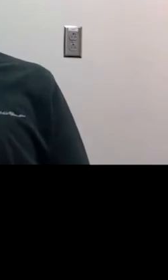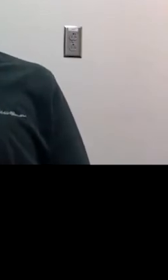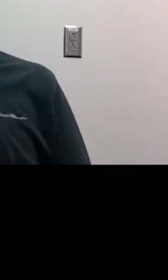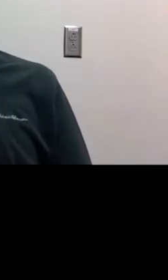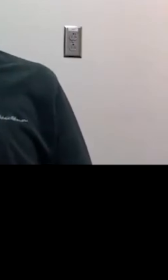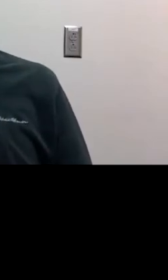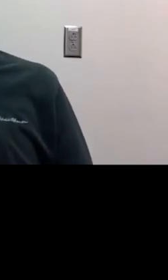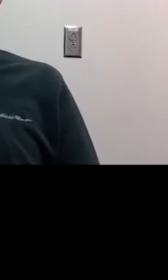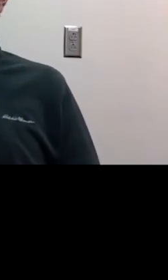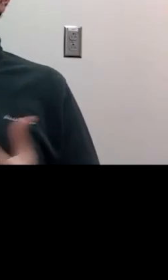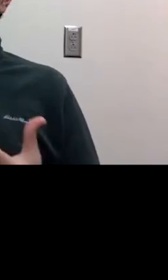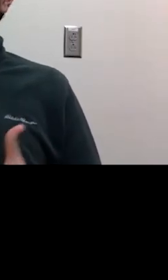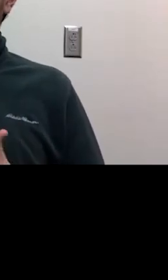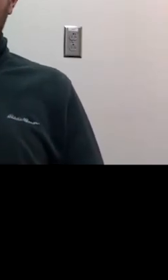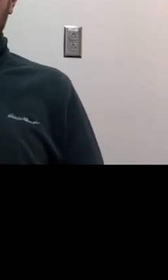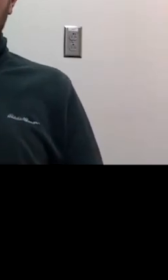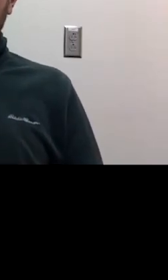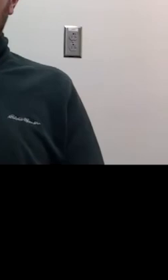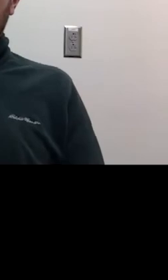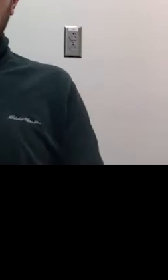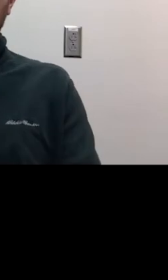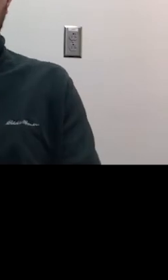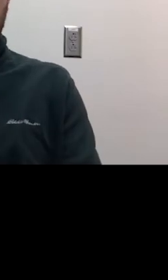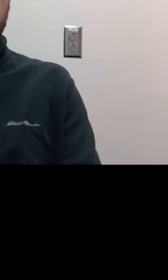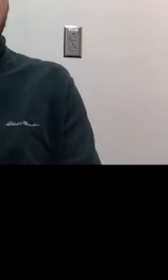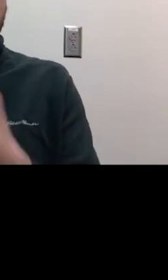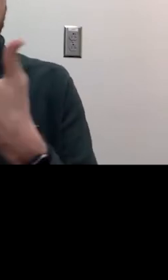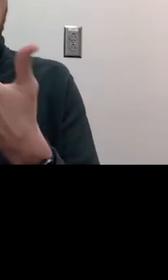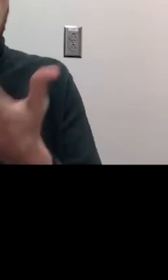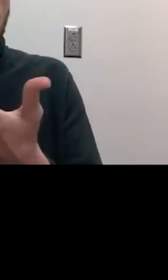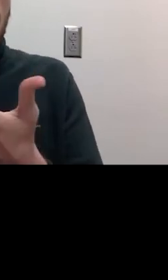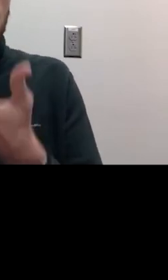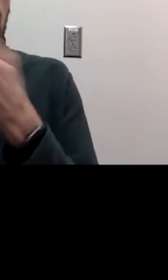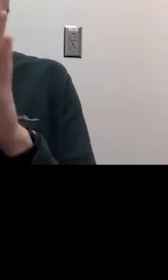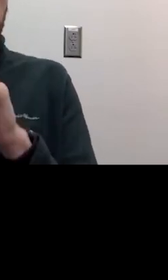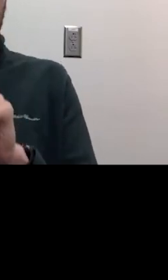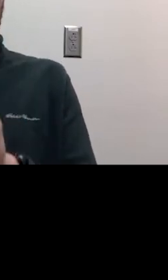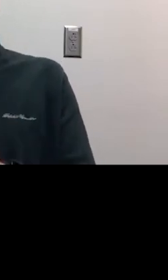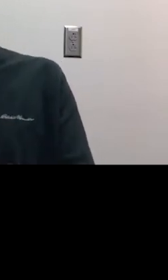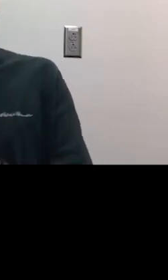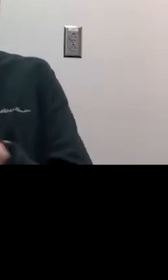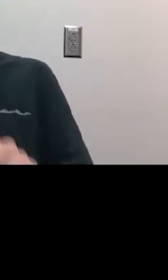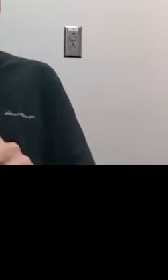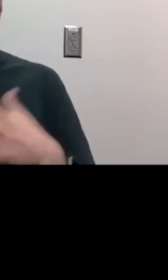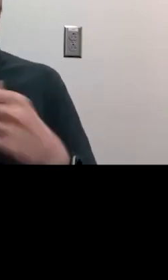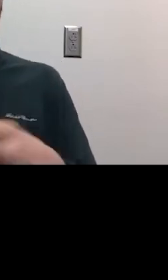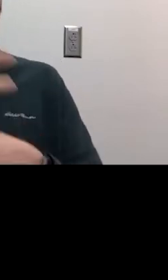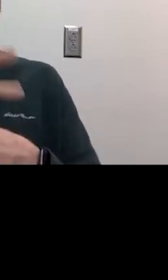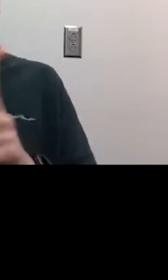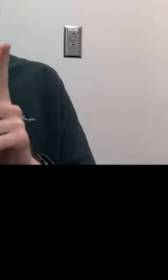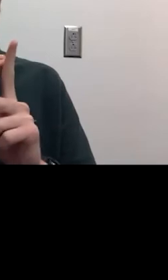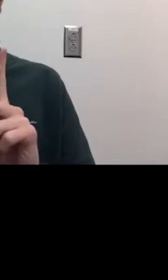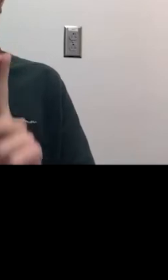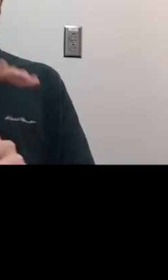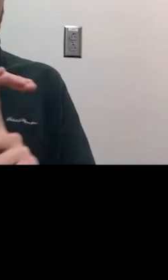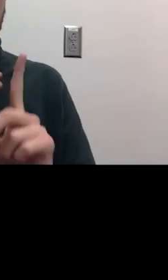asked about what their needs are generally, but whether they really view the healthcare context as a place where they want that to be